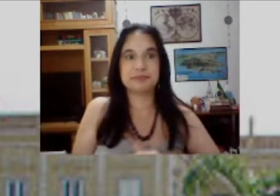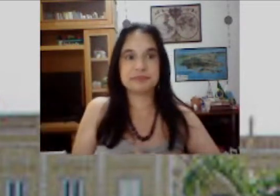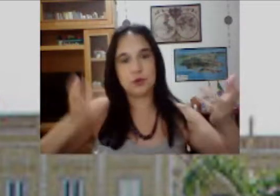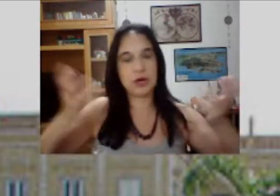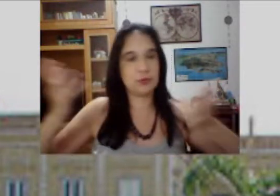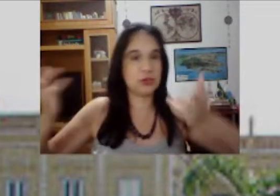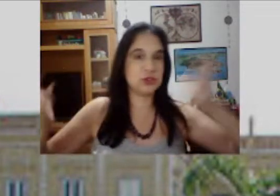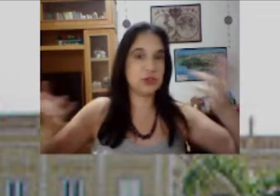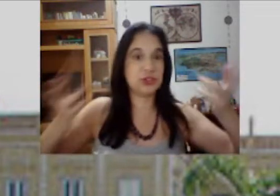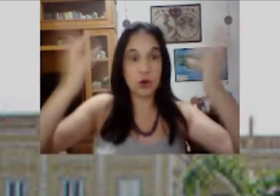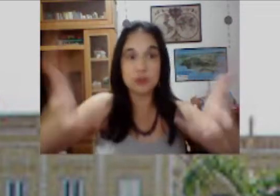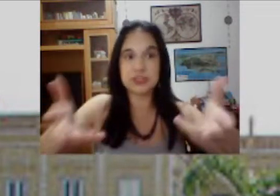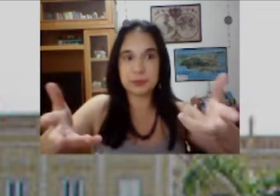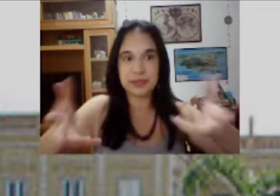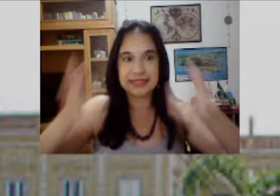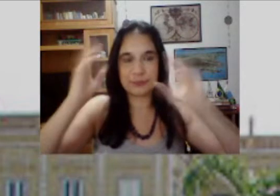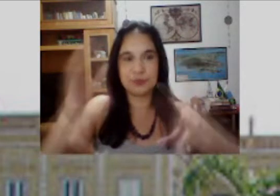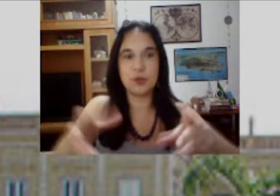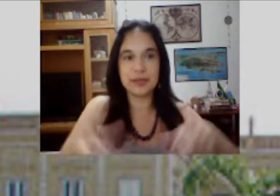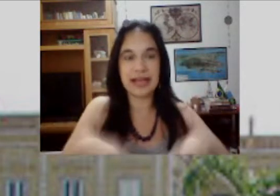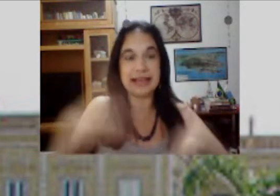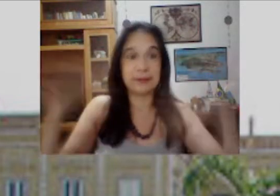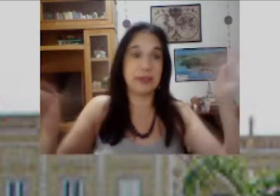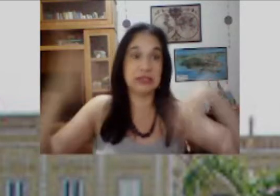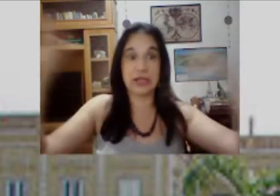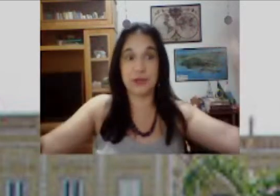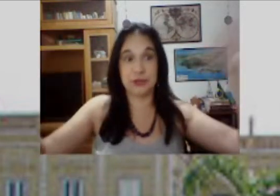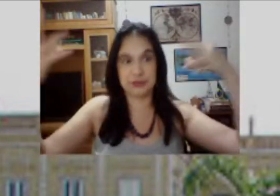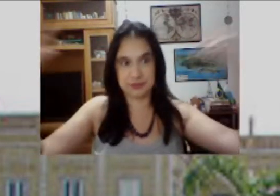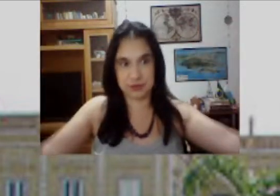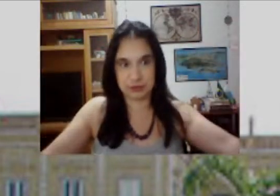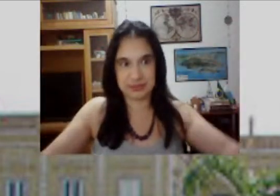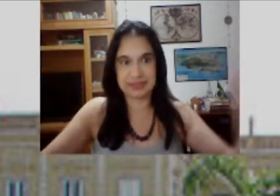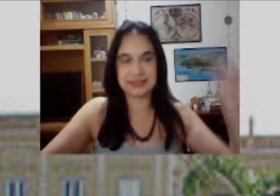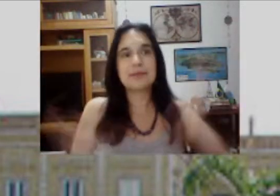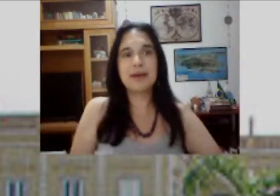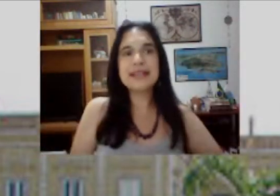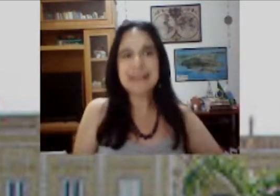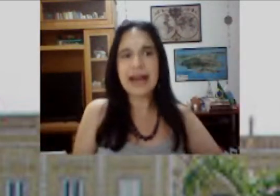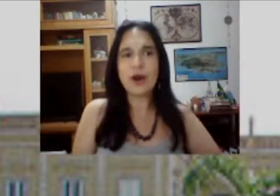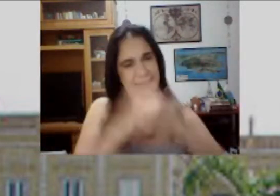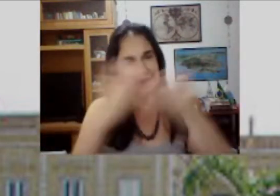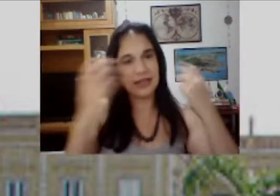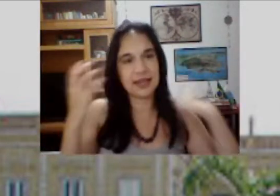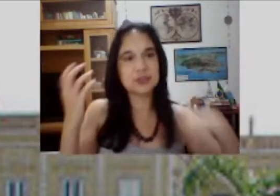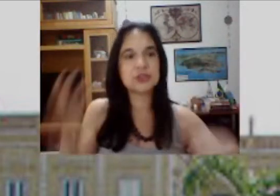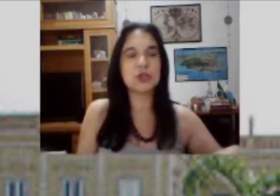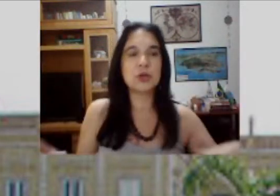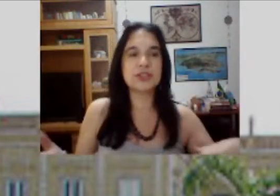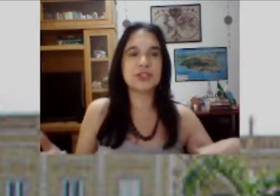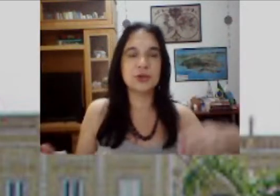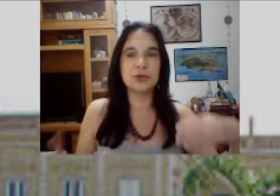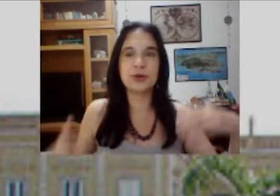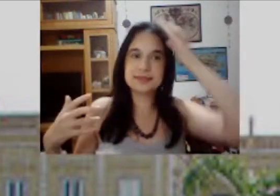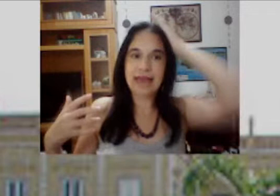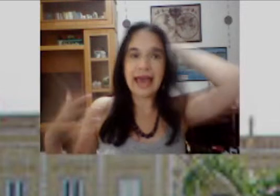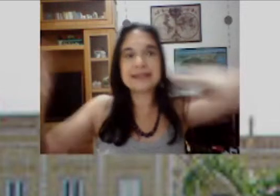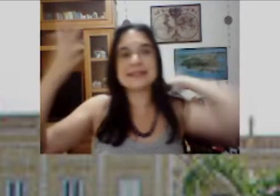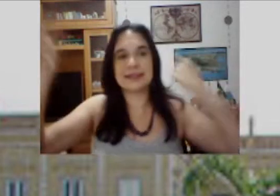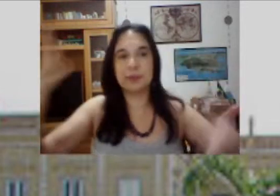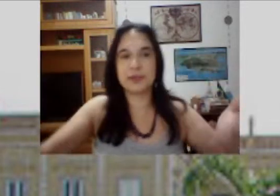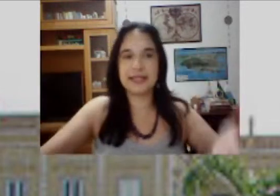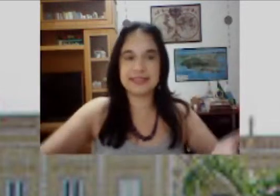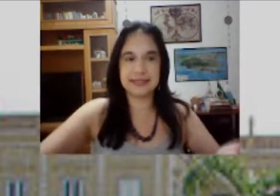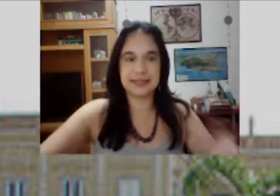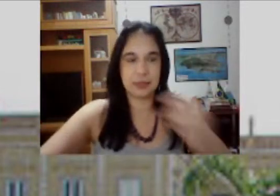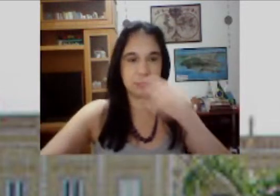see. Of course, in order to go to the place and film it, I depend on other circumstances. But I hope I can show it to you at